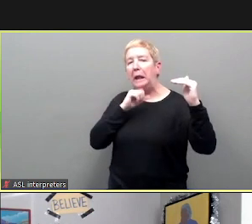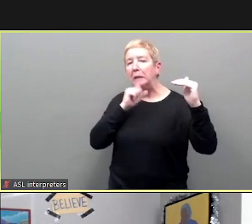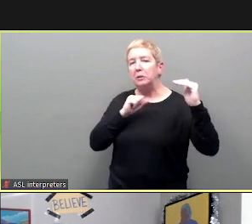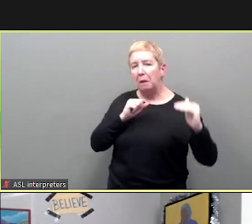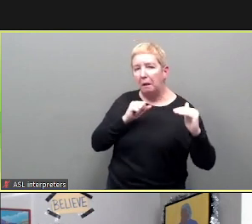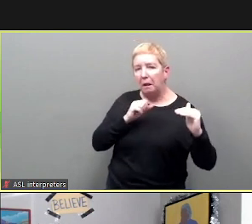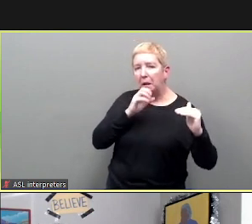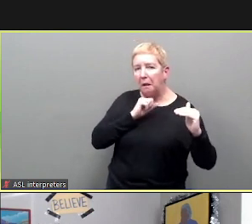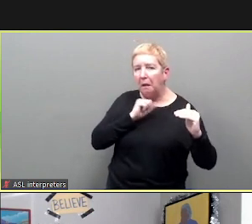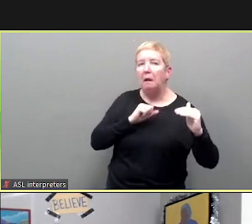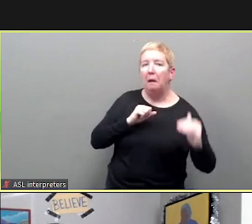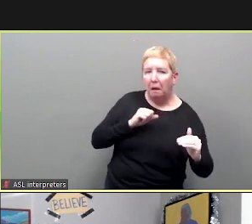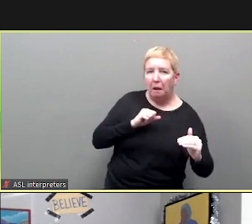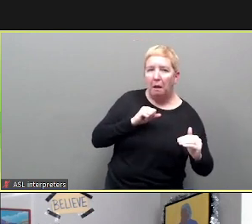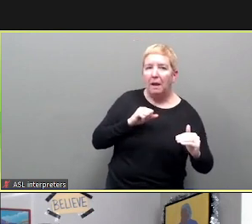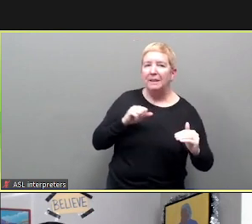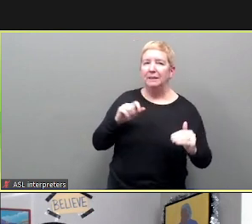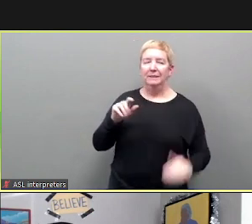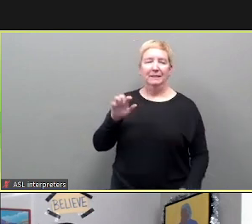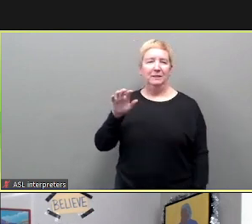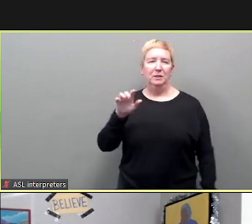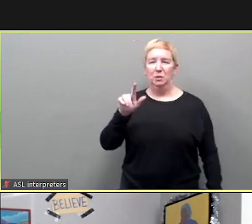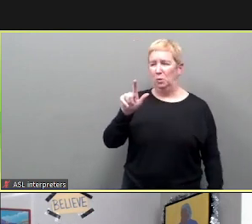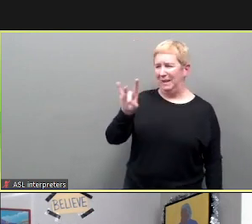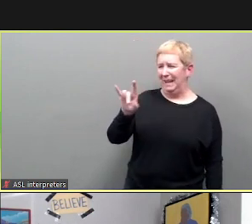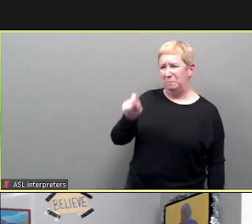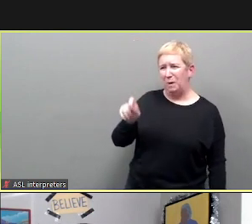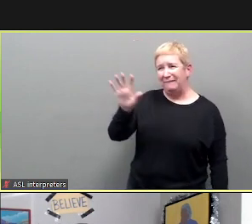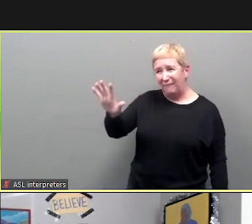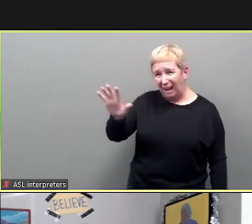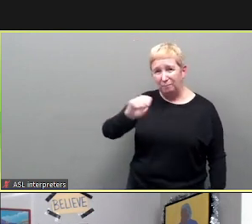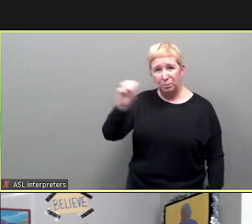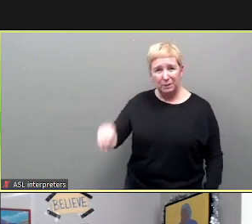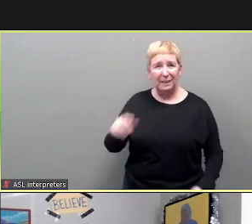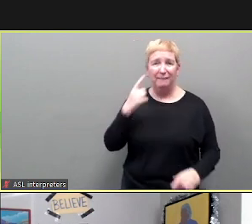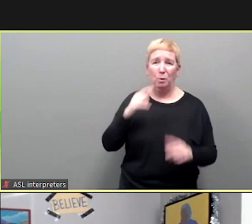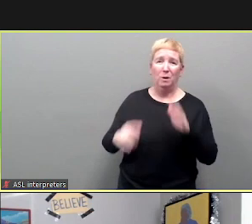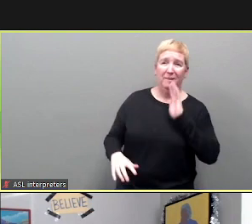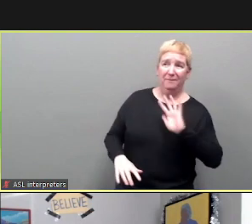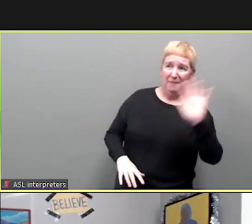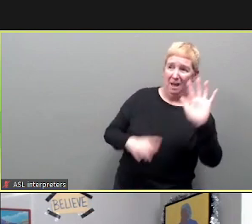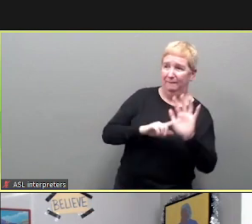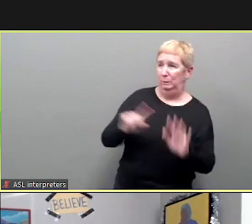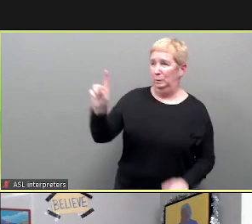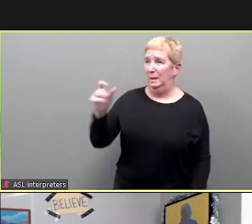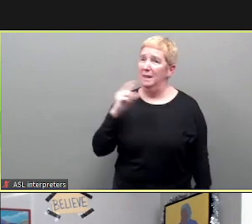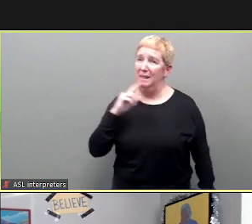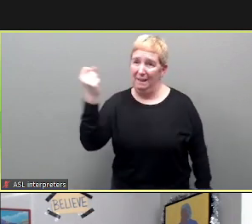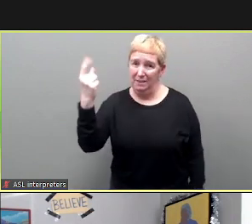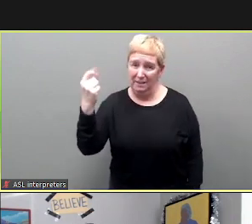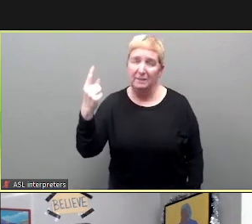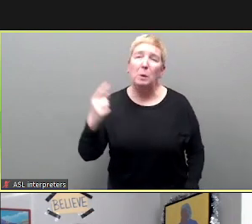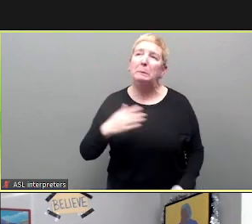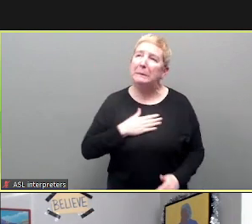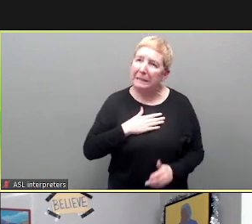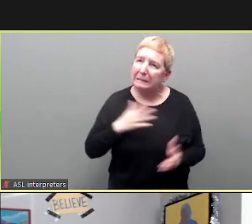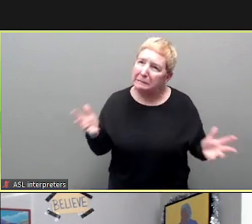and 28.5% for 5 to 11-year-olds. So let's keep on getting our kids vaccinated.